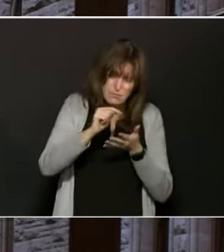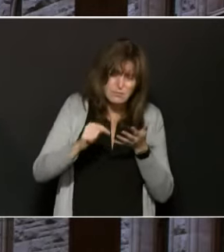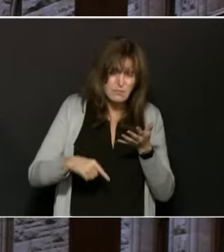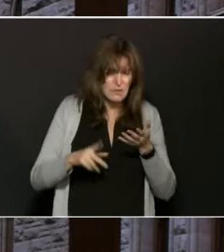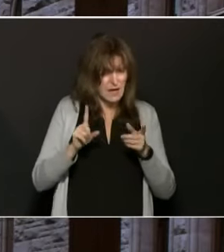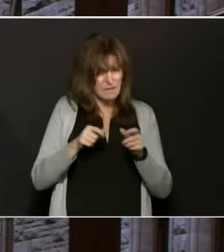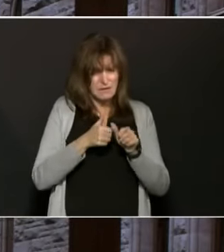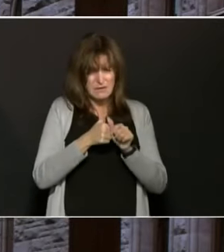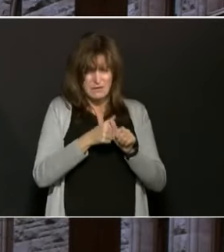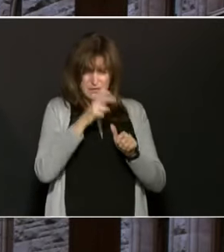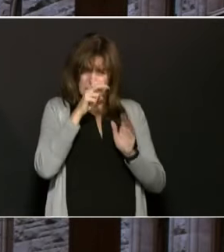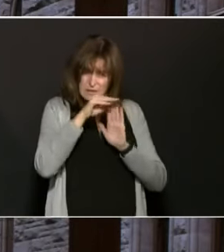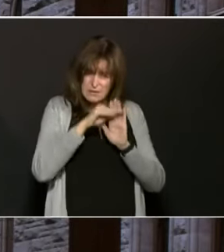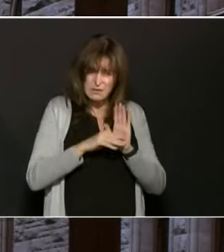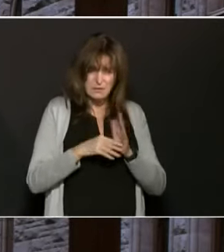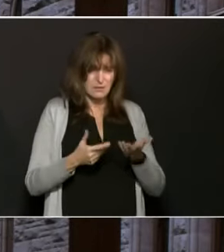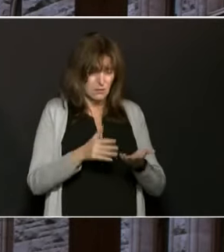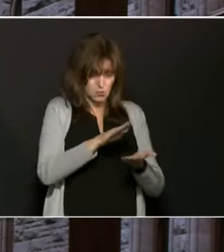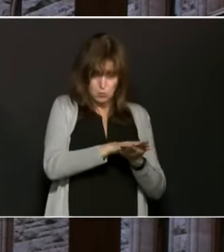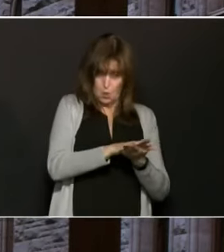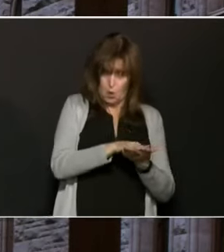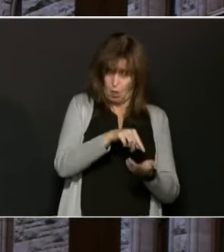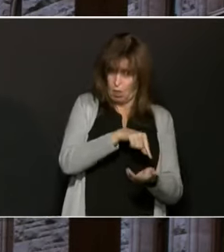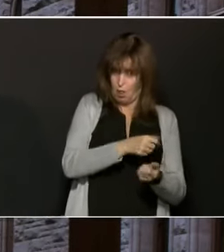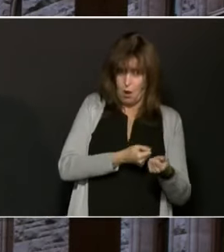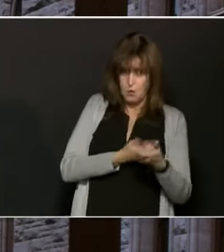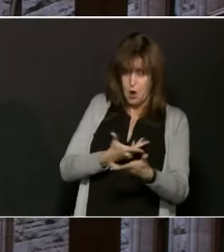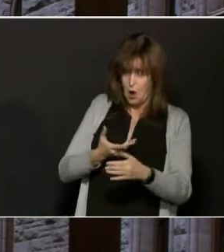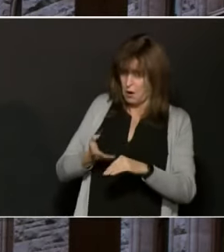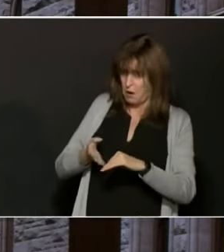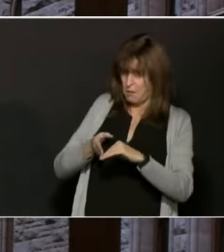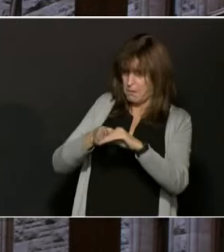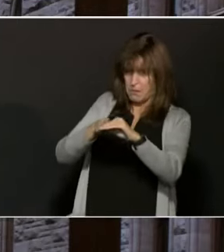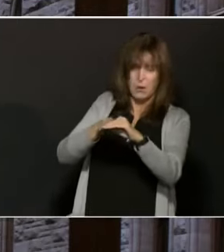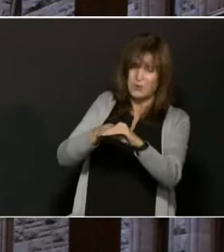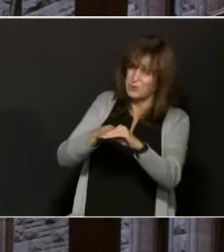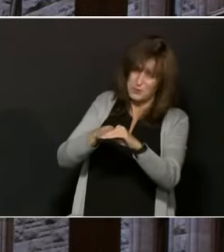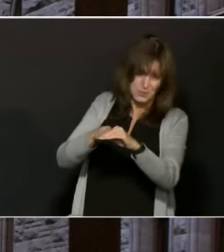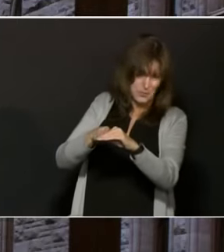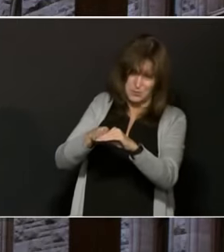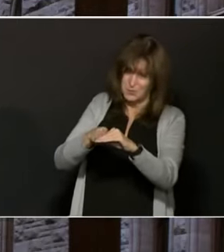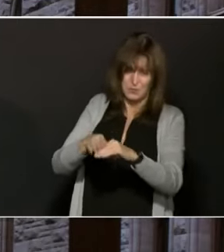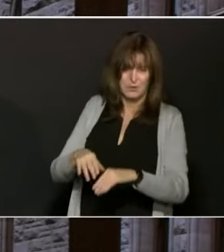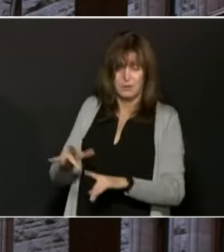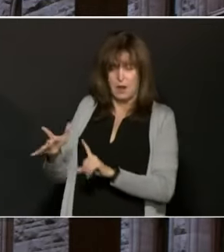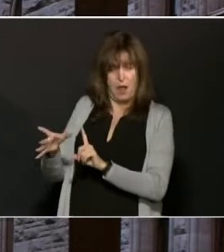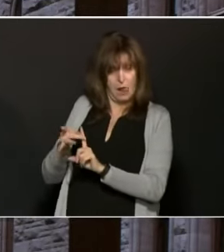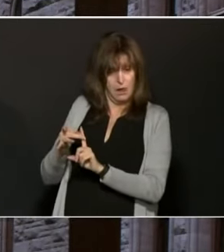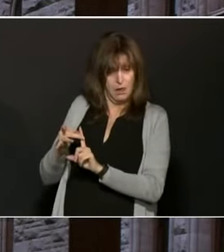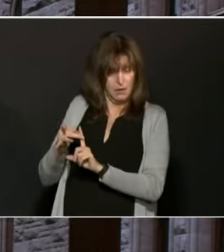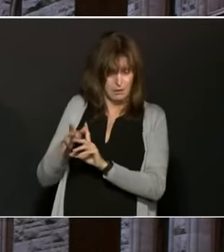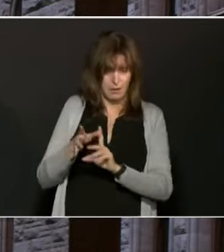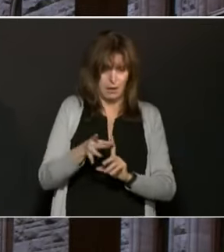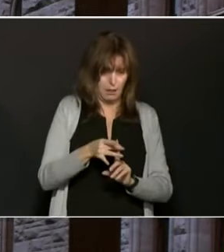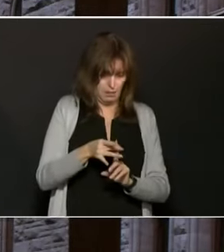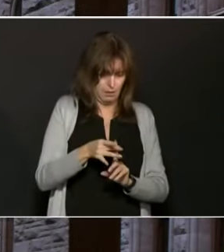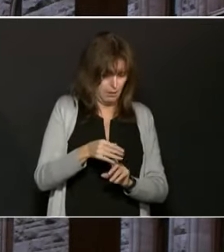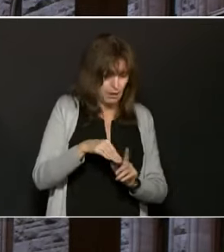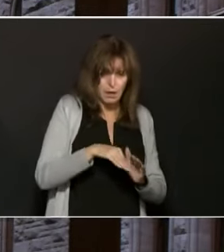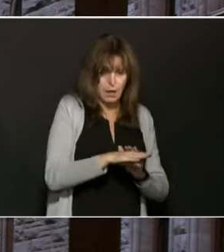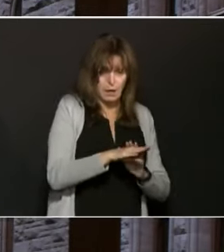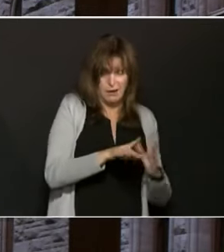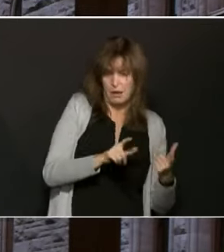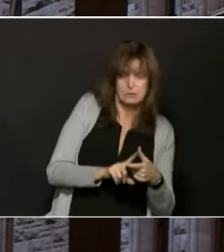been the factor. They are more the recipient of it. And I don't think the long-term cares are the cause of that. They're more the recipient, and